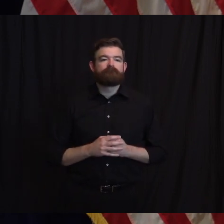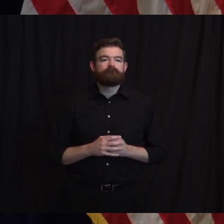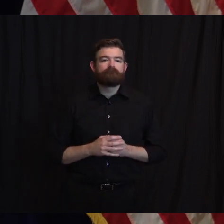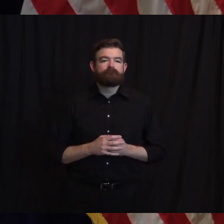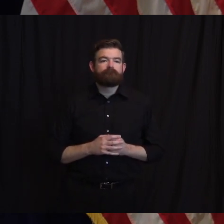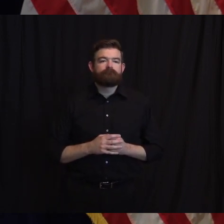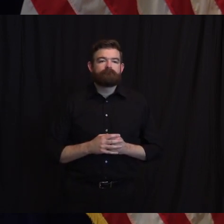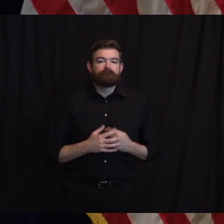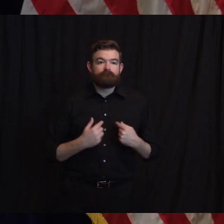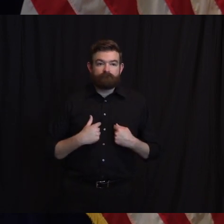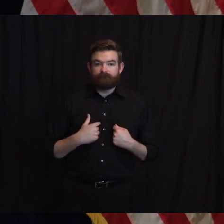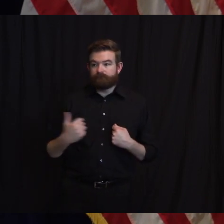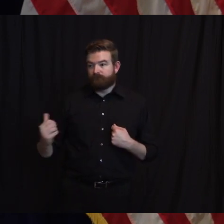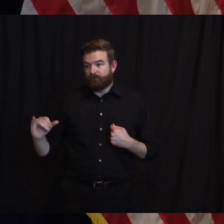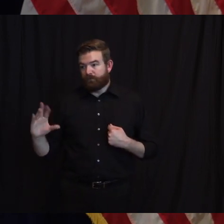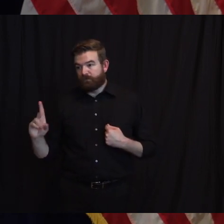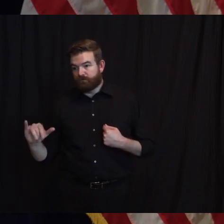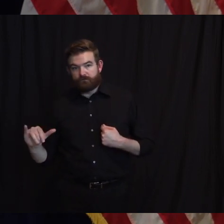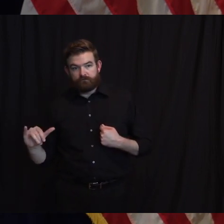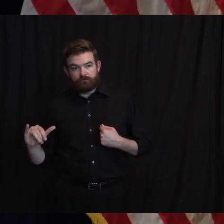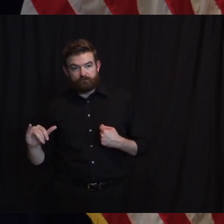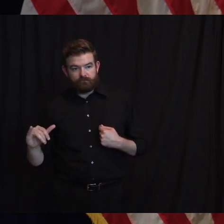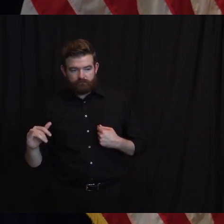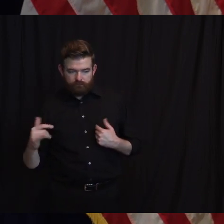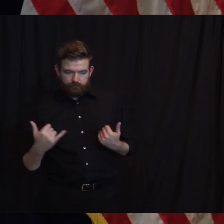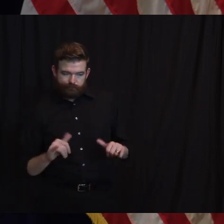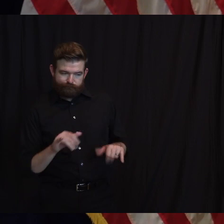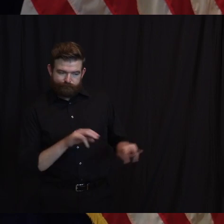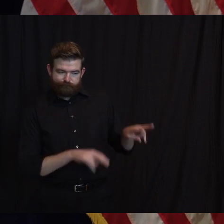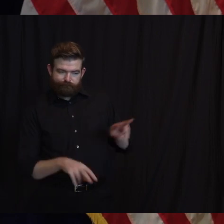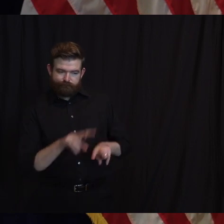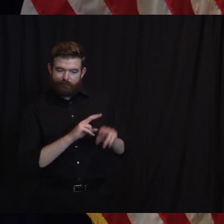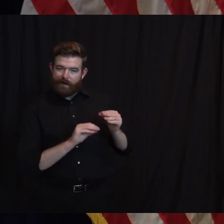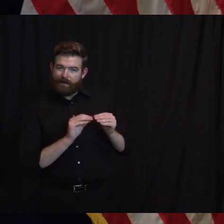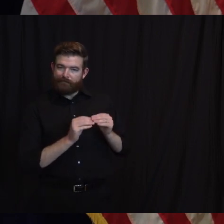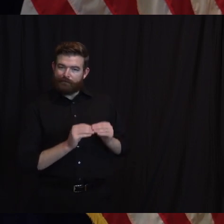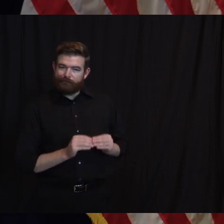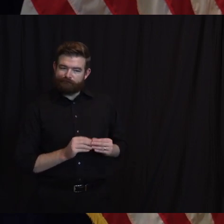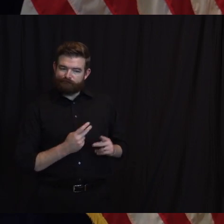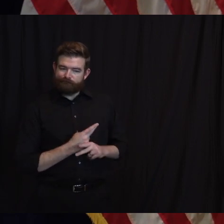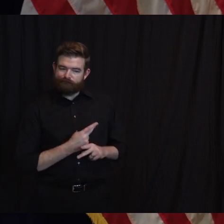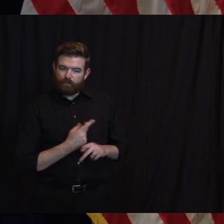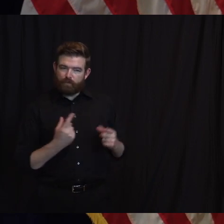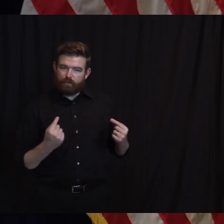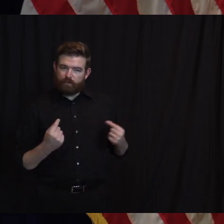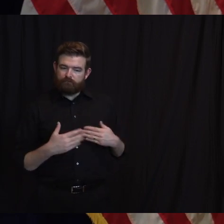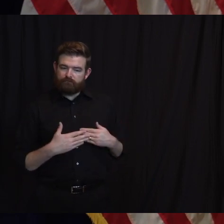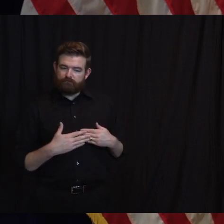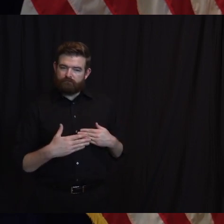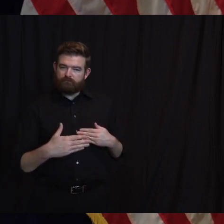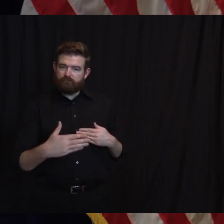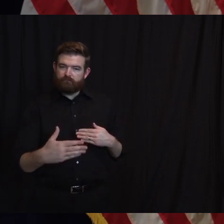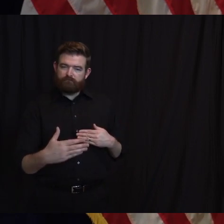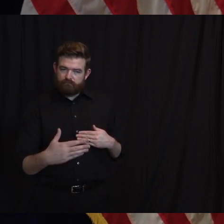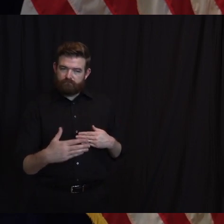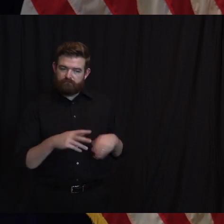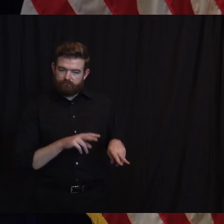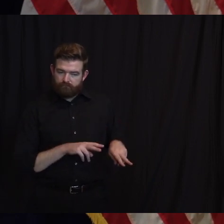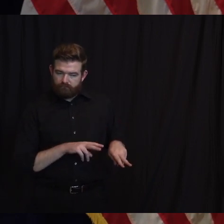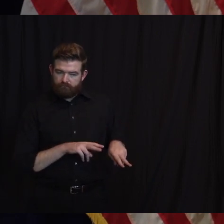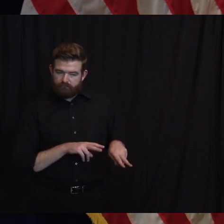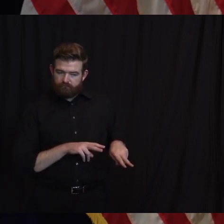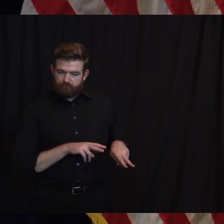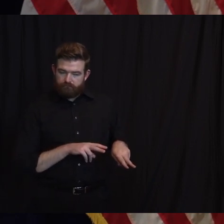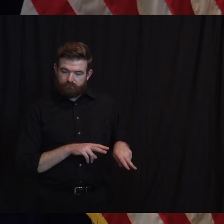be intelligent about that. The last thing we want to do, and we were having a discussion about this earlier, is give a date and then pull back from that date on